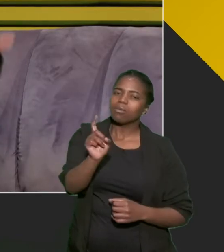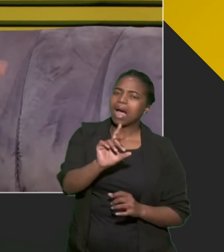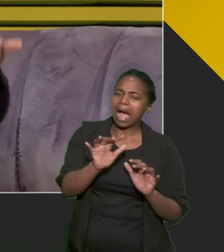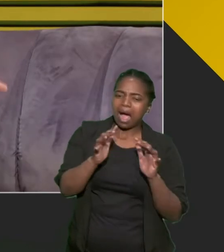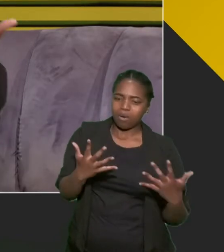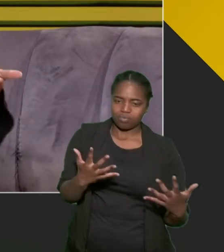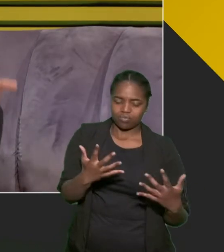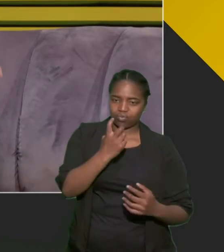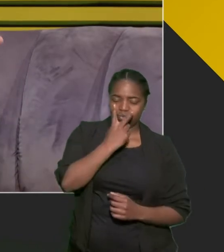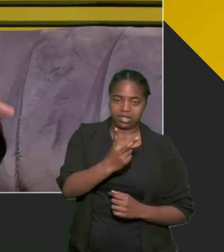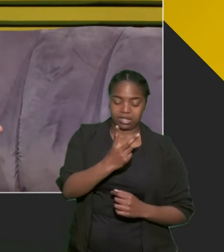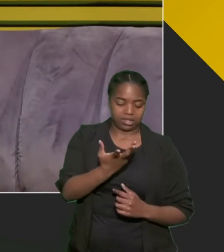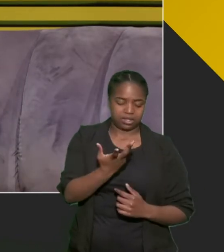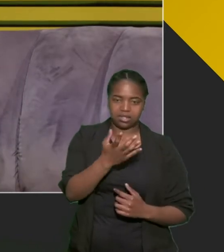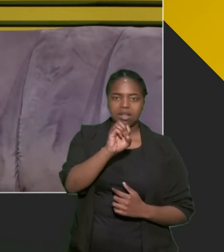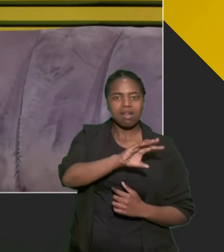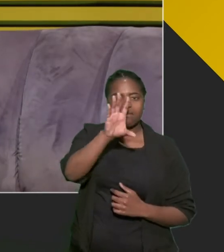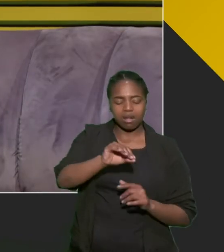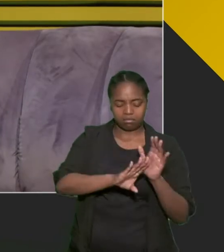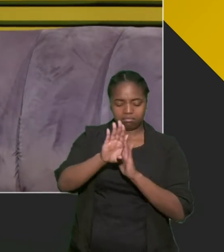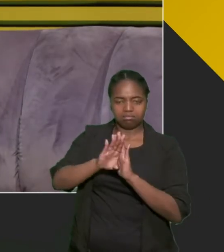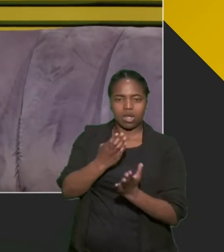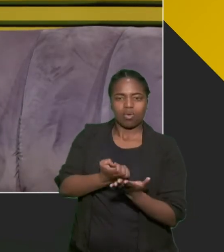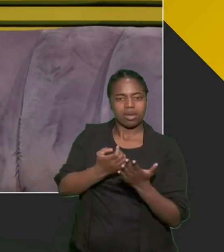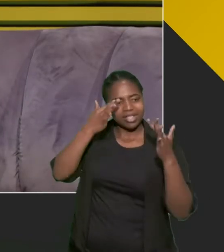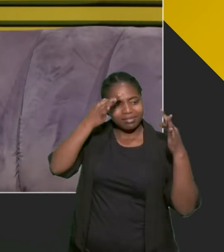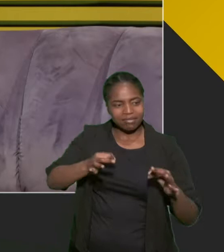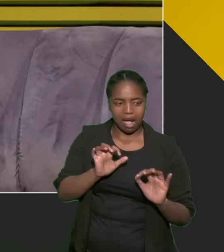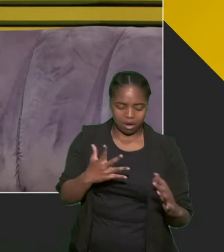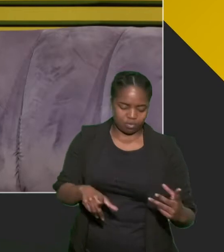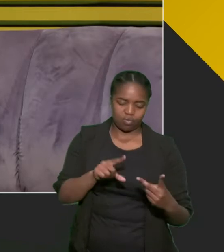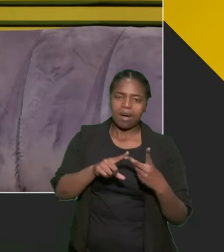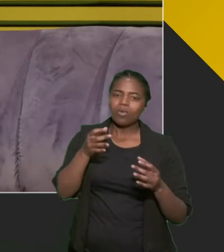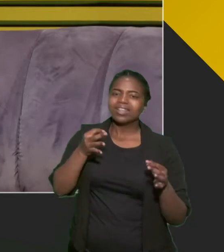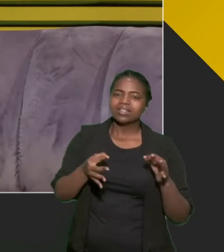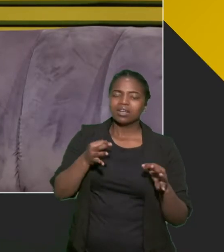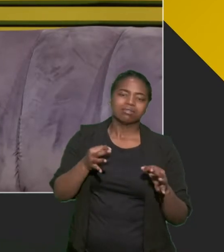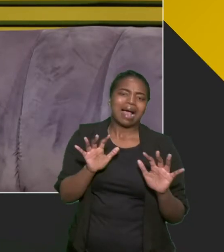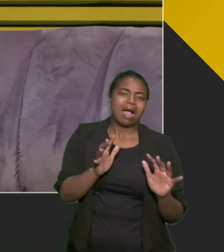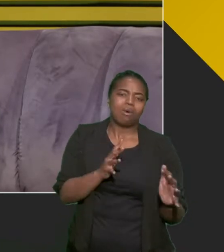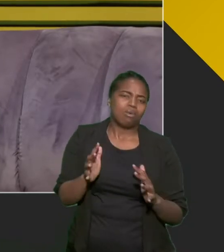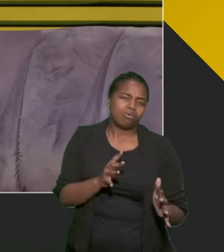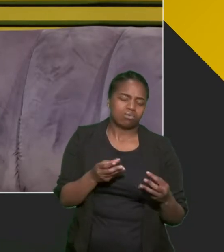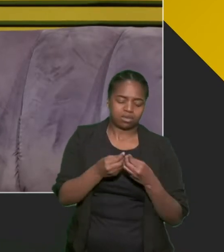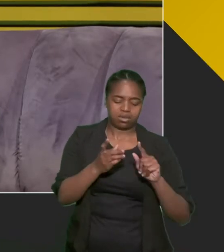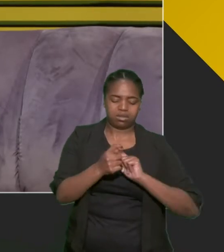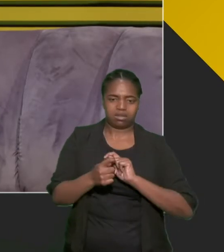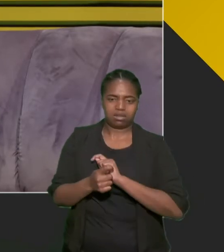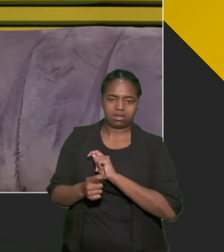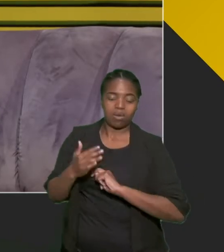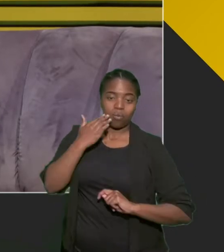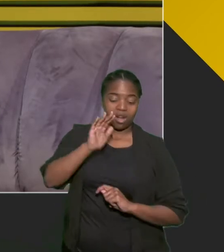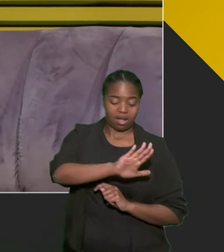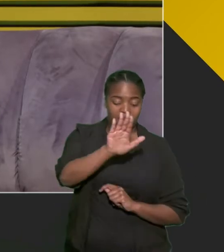how do you see us shaping our economic decisions, our political decisions, and of course our socio-economic issues when it comes to the